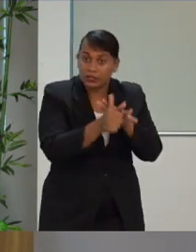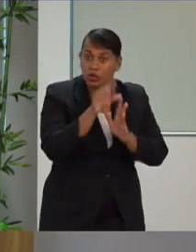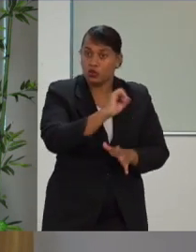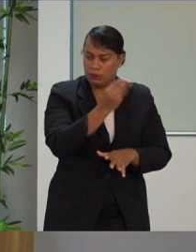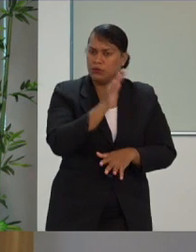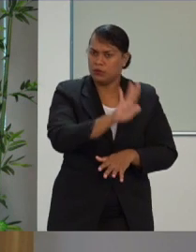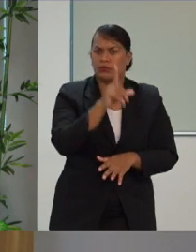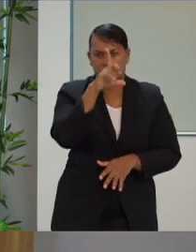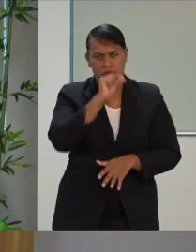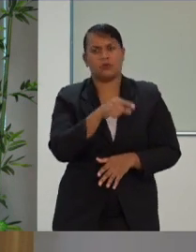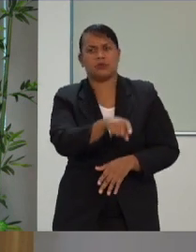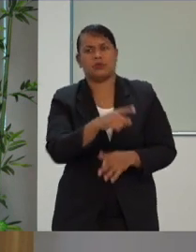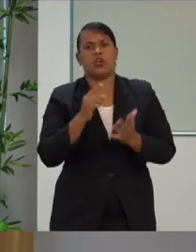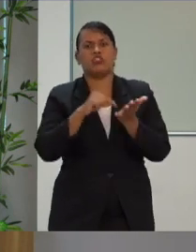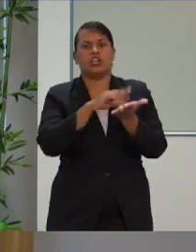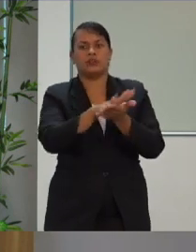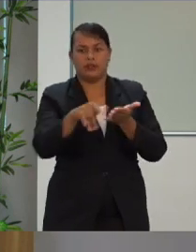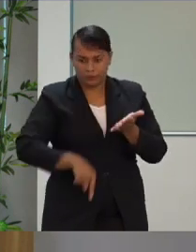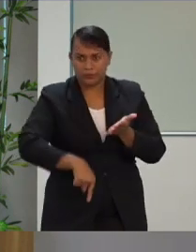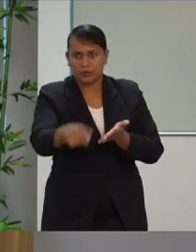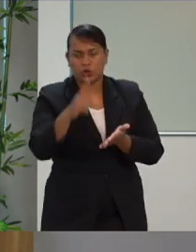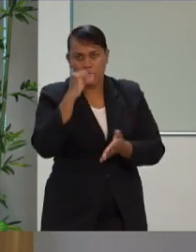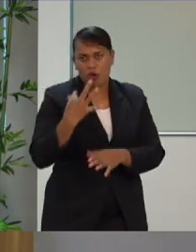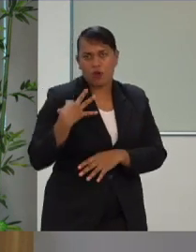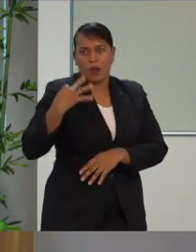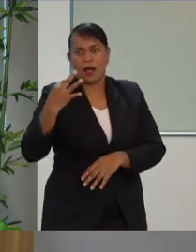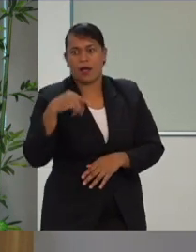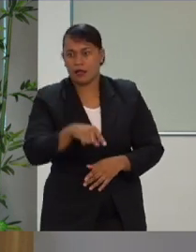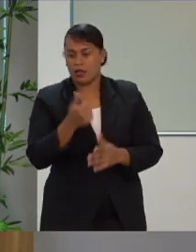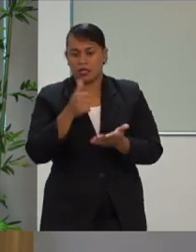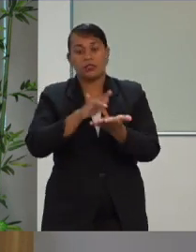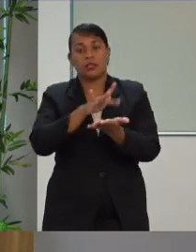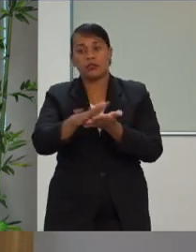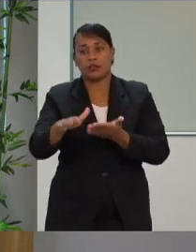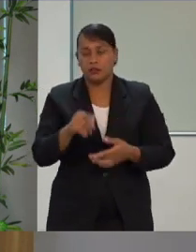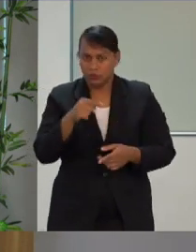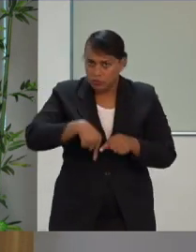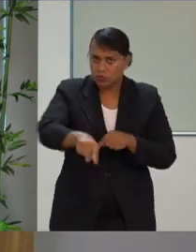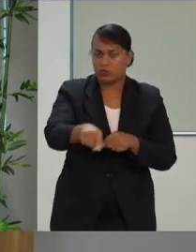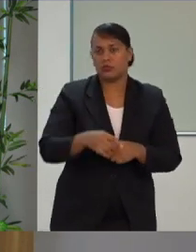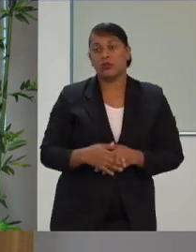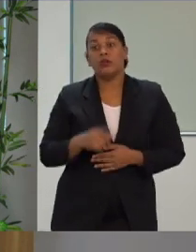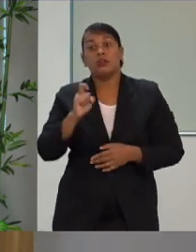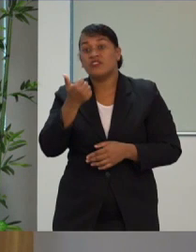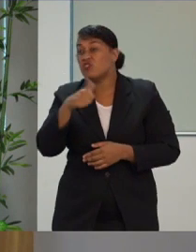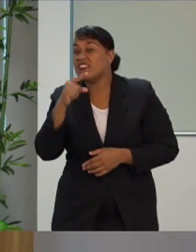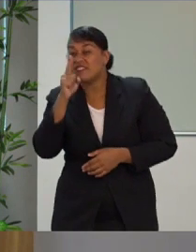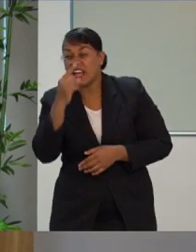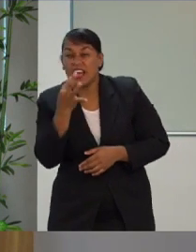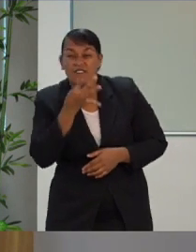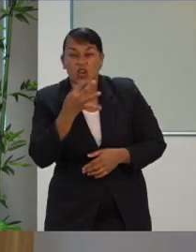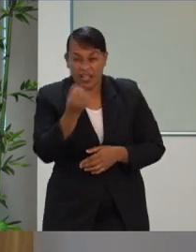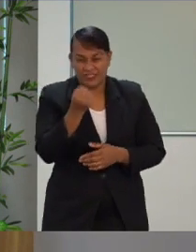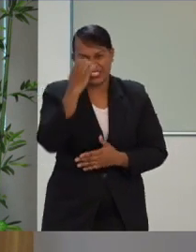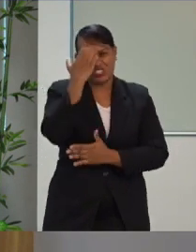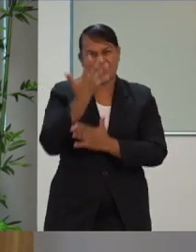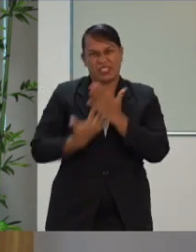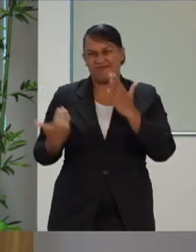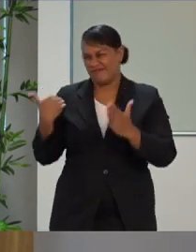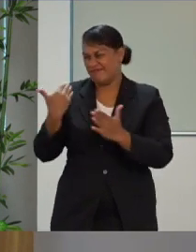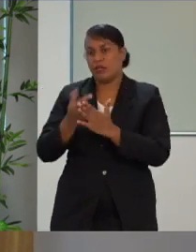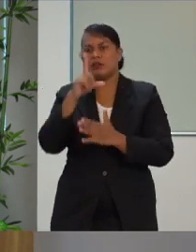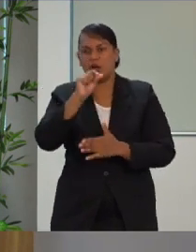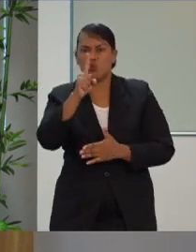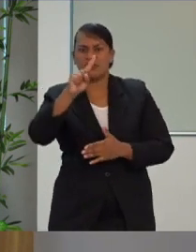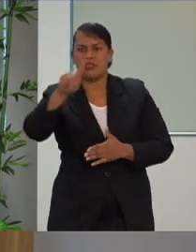do those applications beginning on Thursday. There's quite a few people in that situation, and they can take up to $1,000